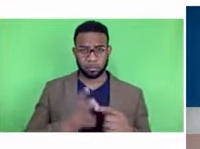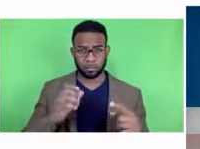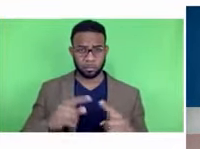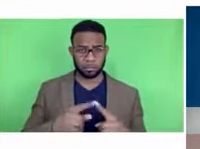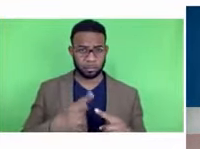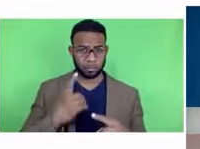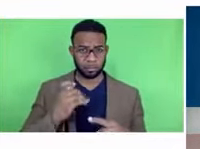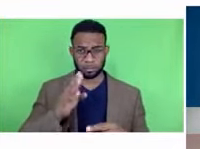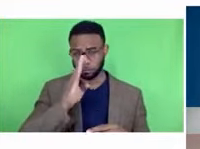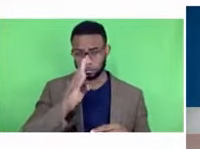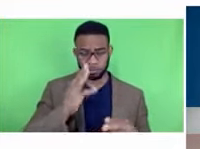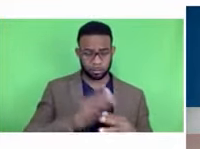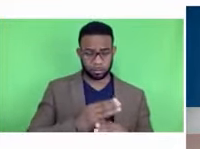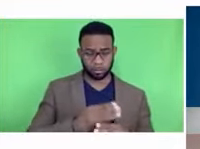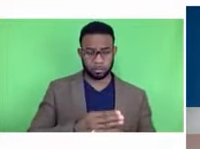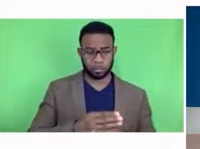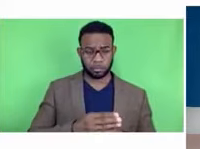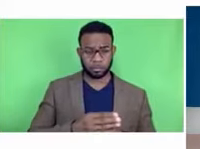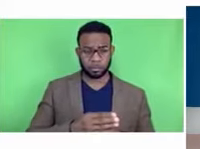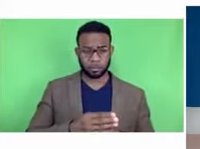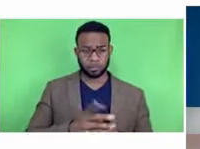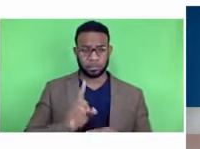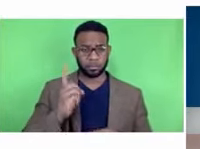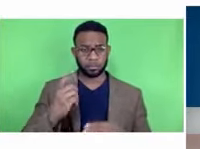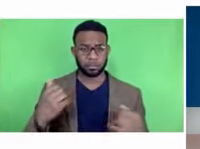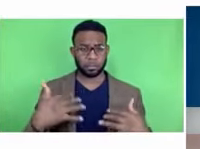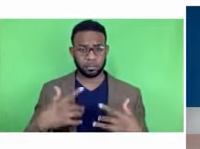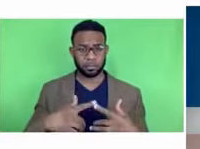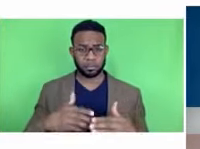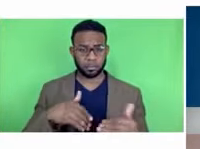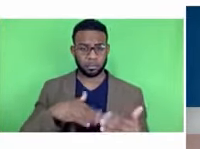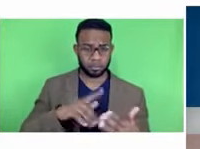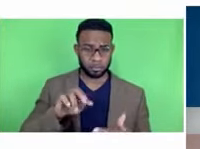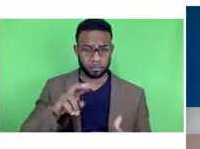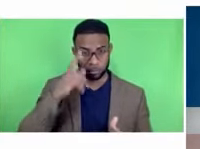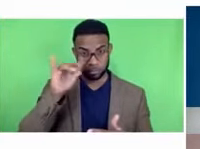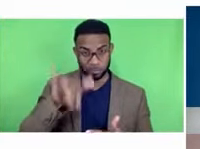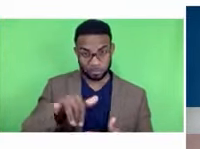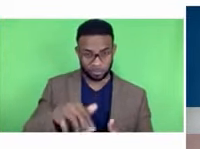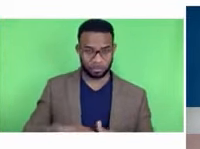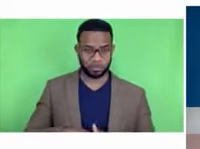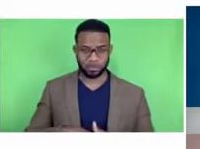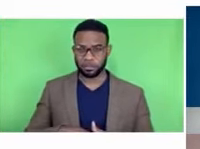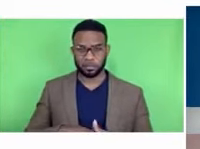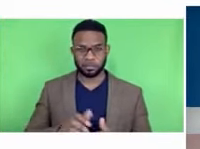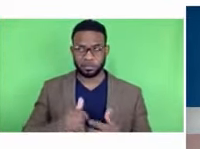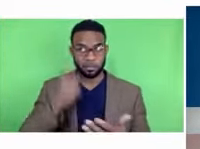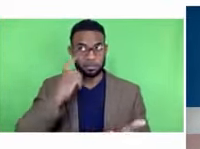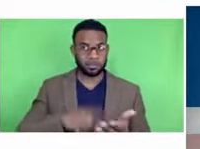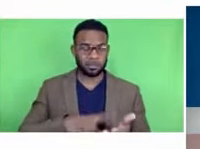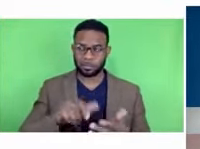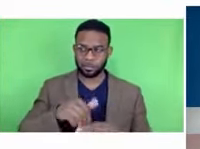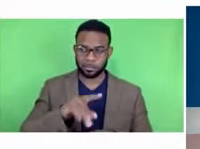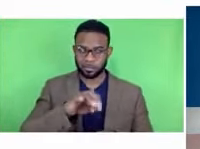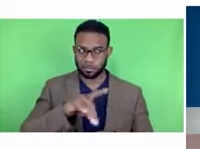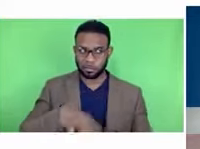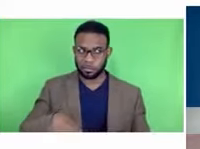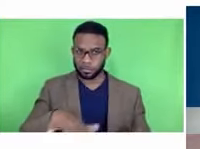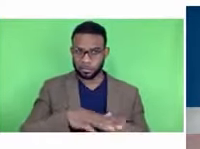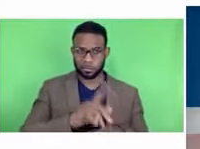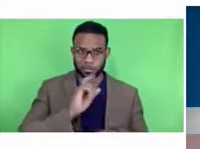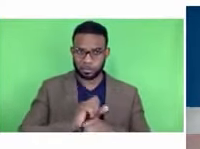straight arithmetic. And he was always afraid to approach his trade because of that. Without realizing that when you're in the field, you're